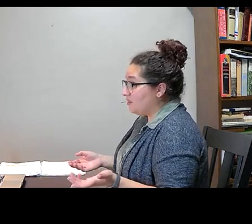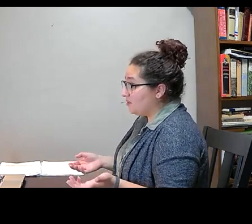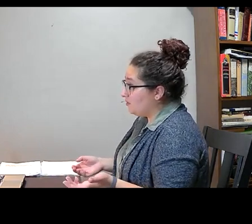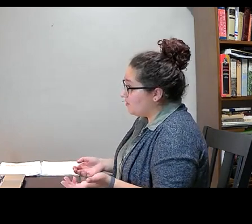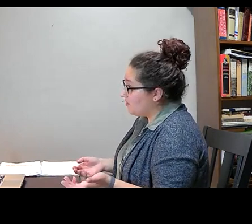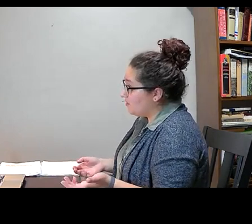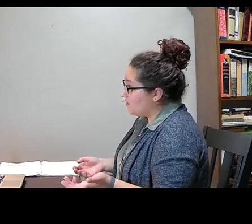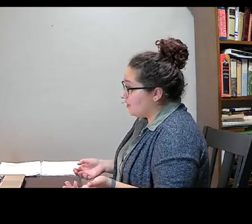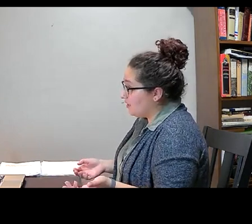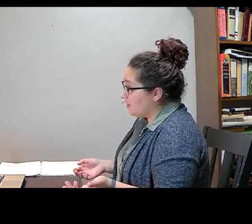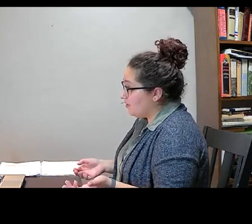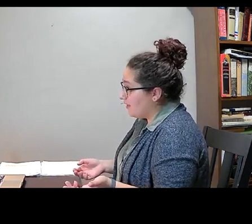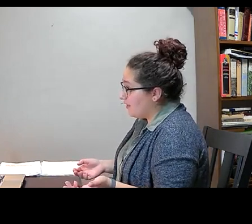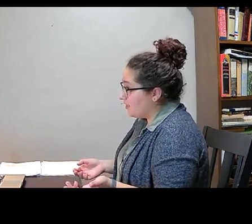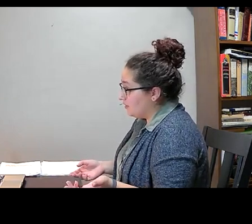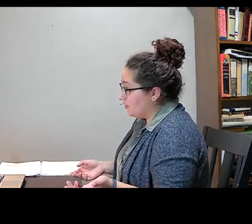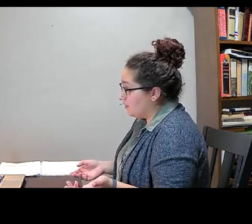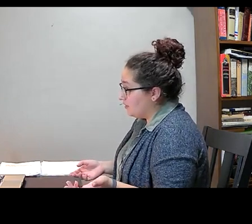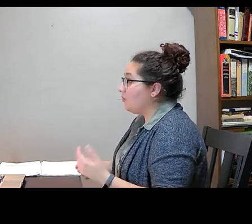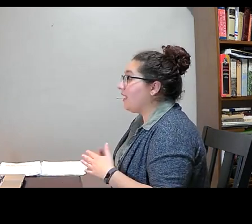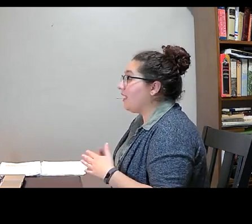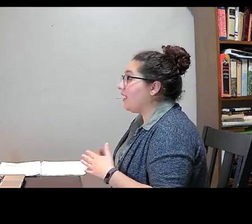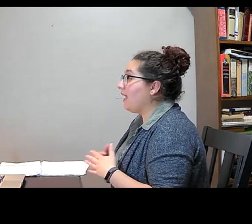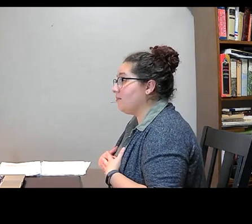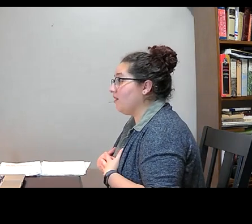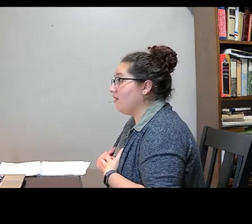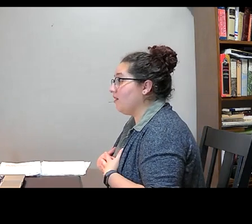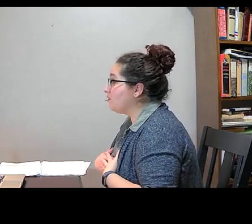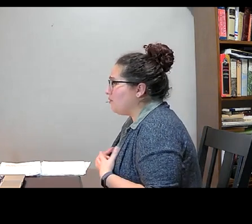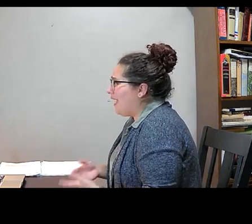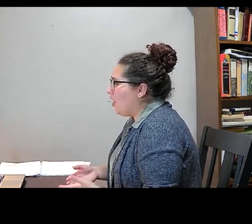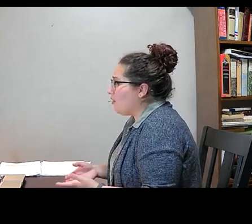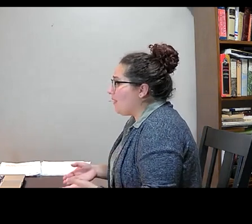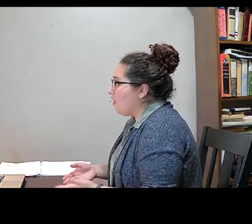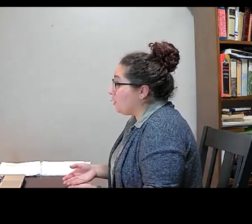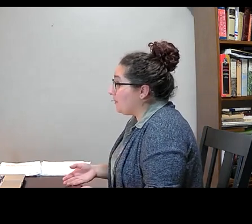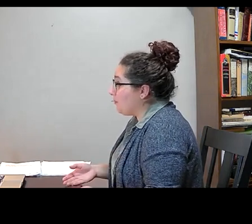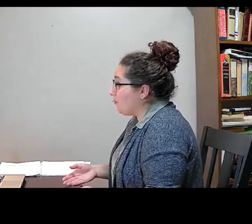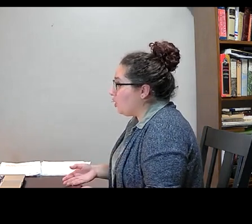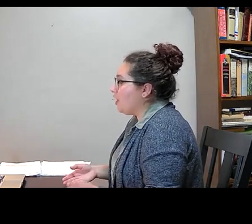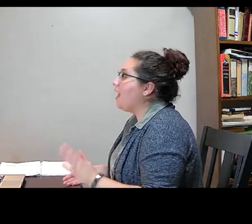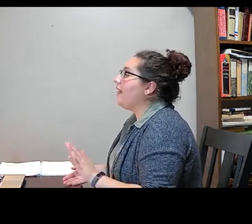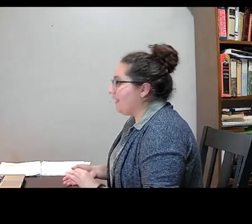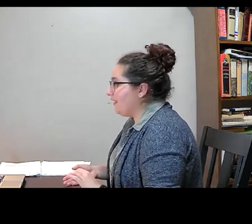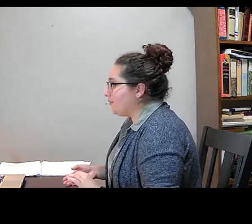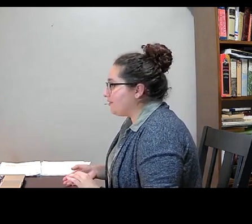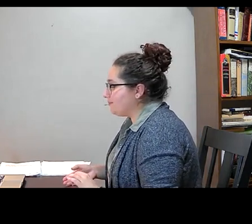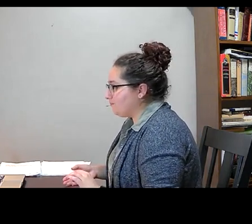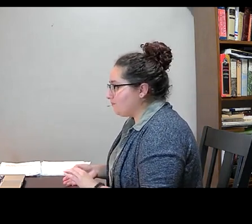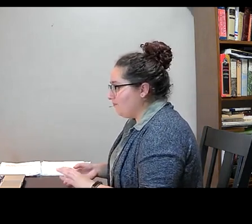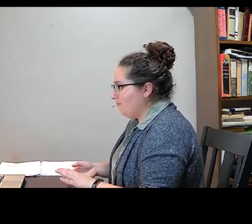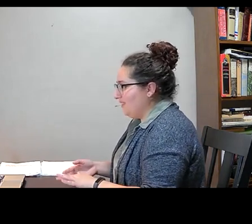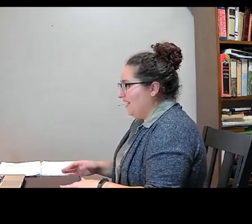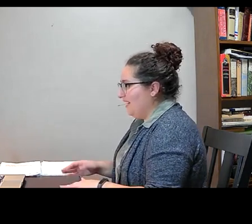if it's someone who works for a shitty corporation. We care about our community. We care about our people. They